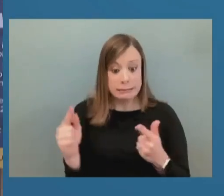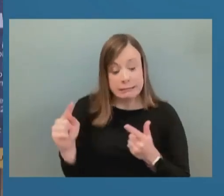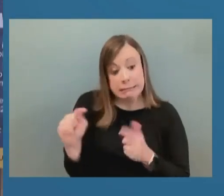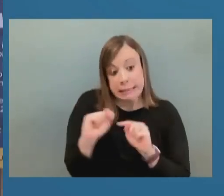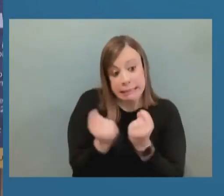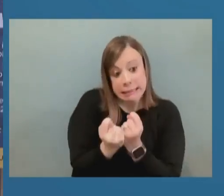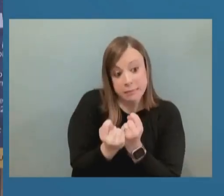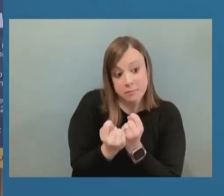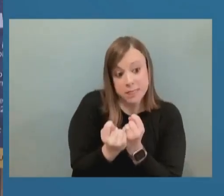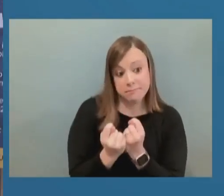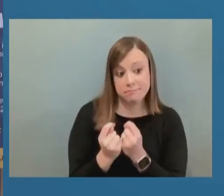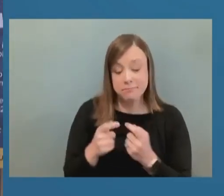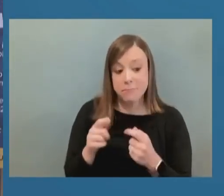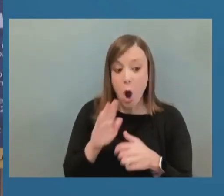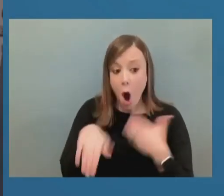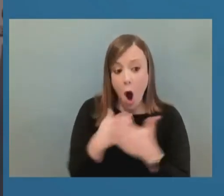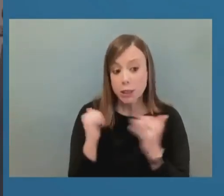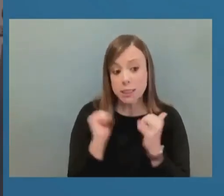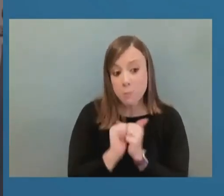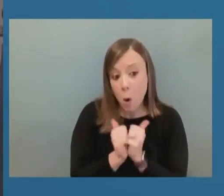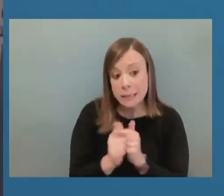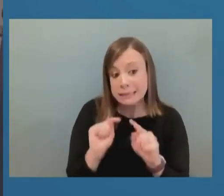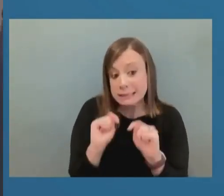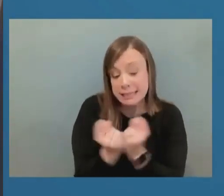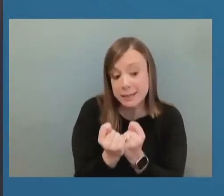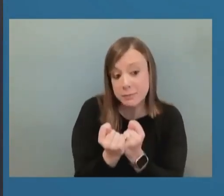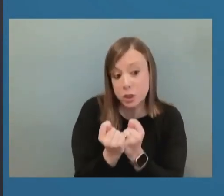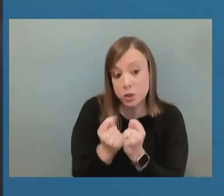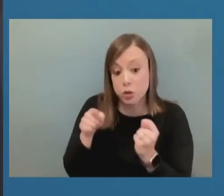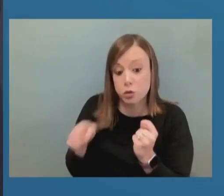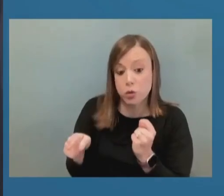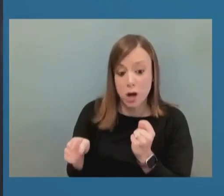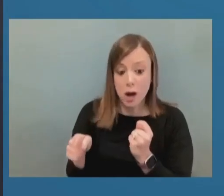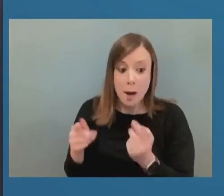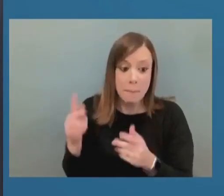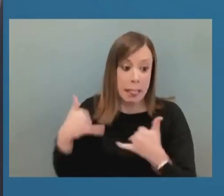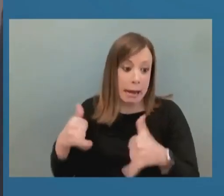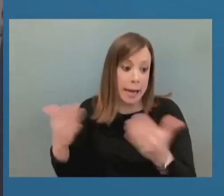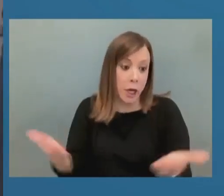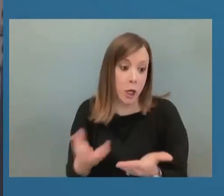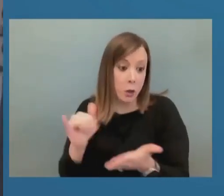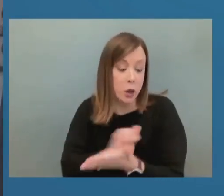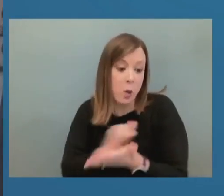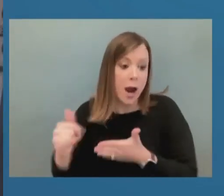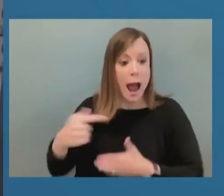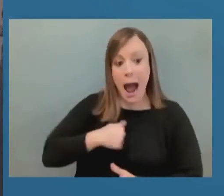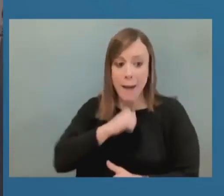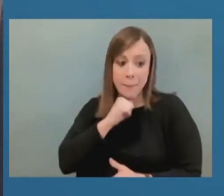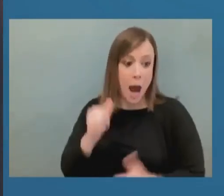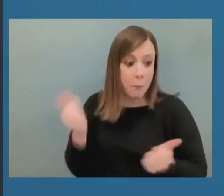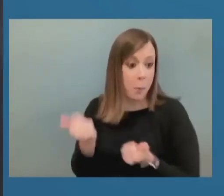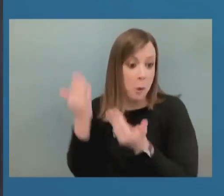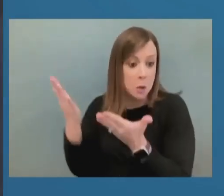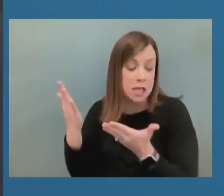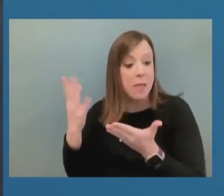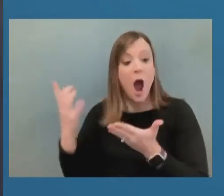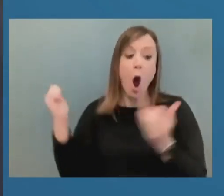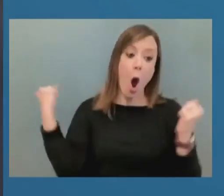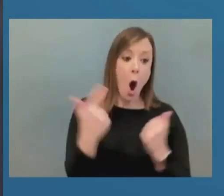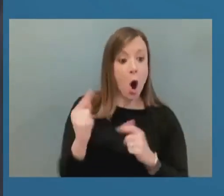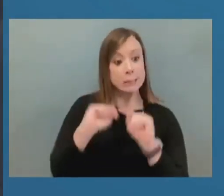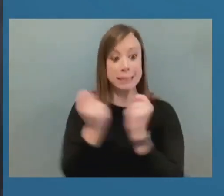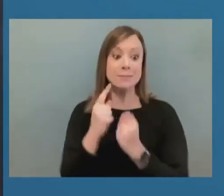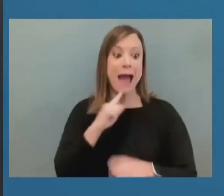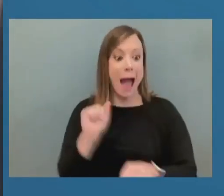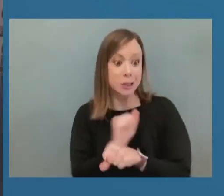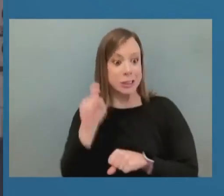I'm not proposing that the federal government go annex the Meadowlands, but so there's a certain respect you have that you